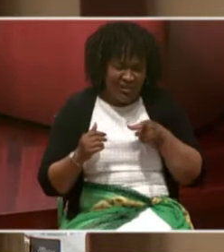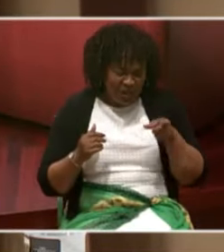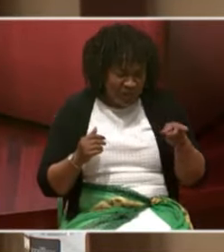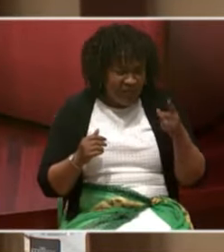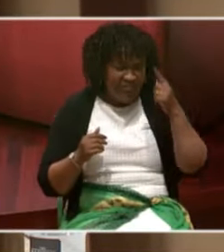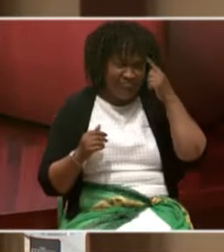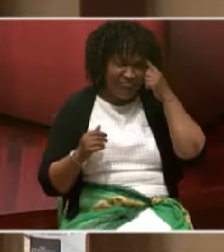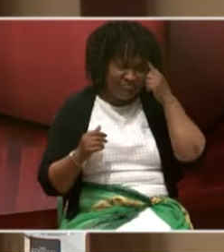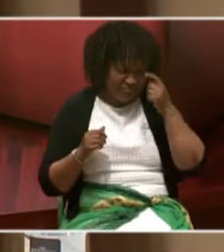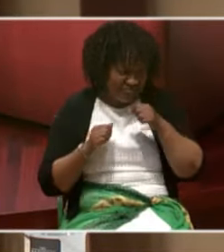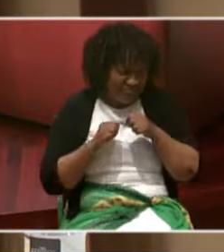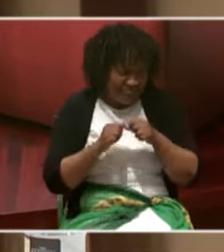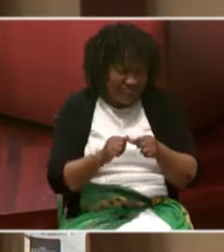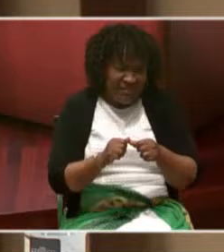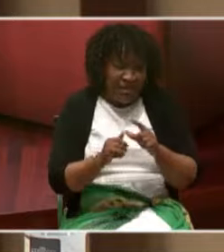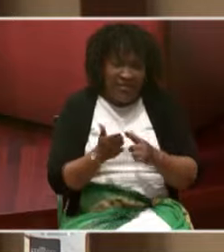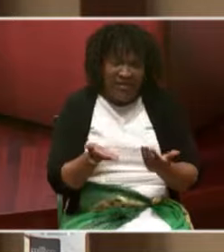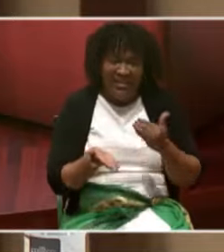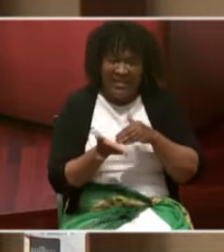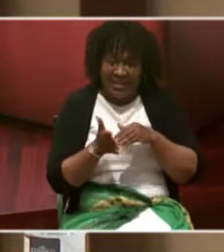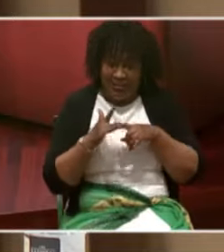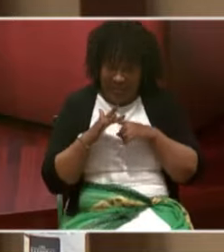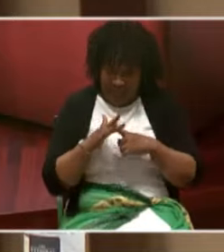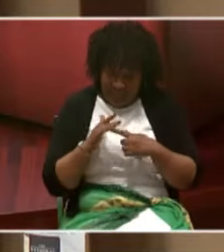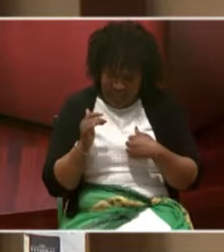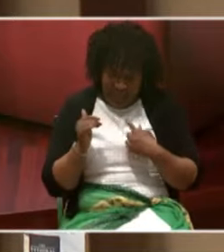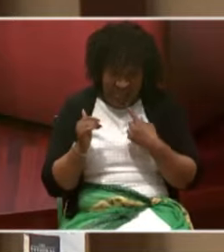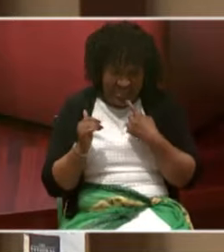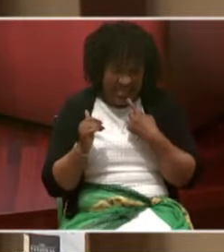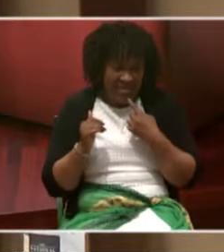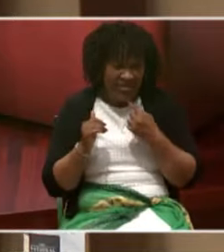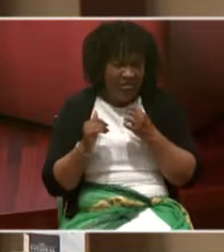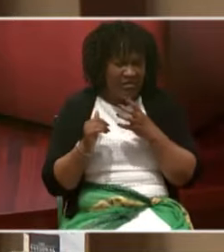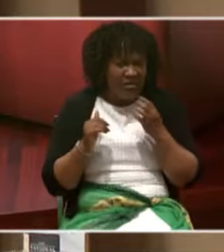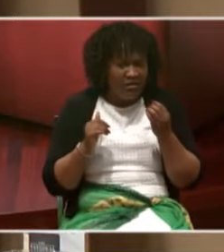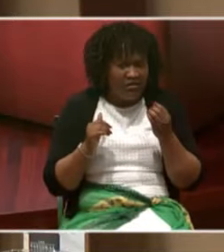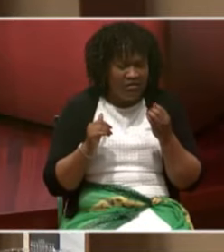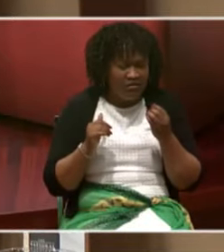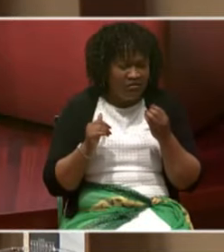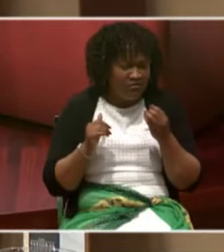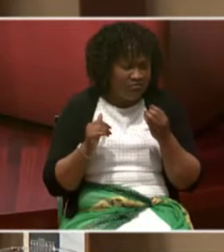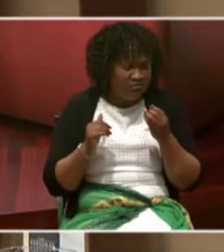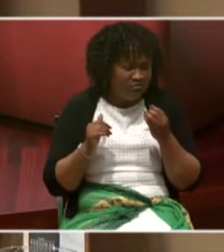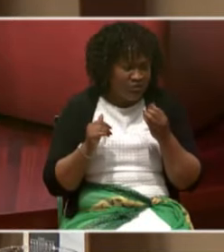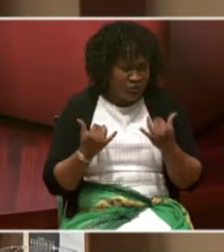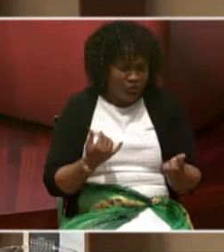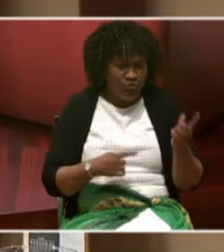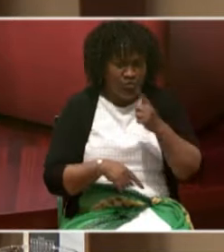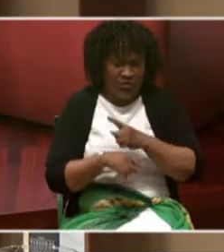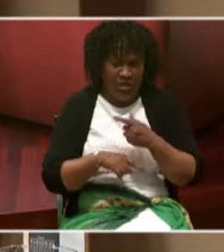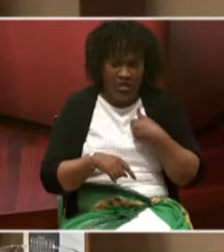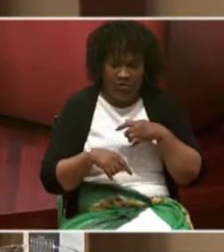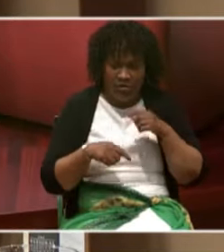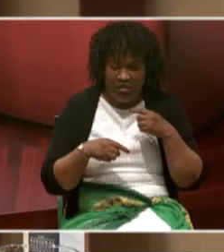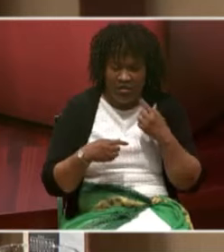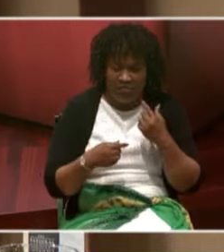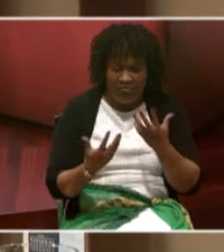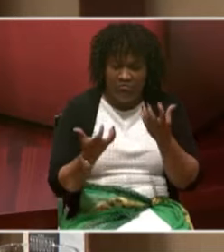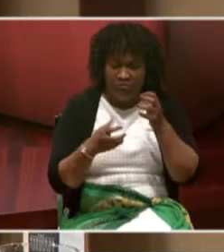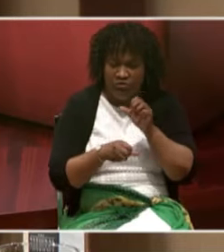I first heard of him in 1955 when I was 15 years old. I met him in 1958 when I was